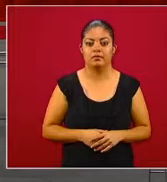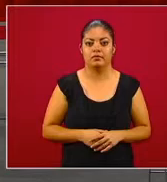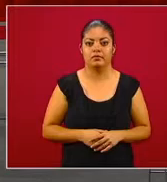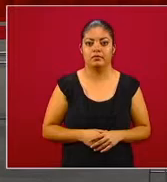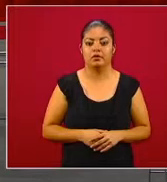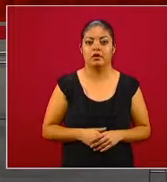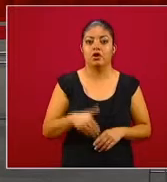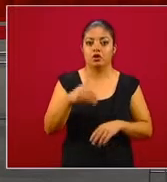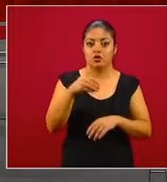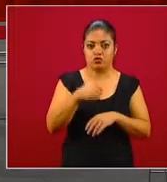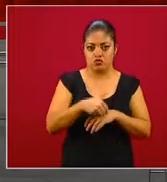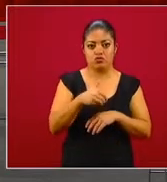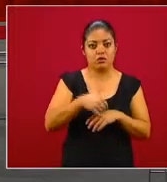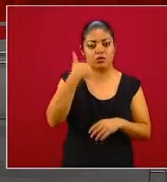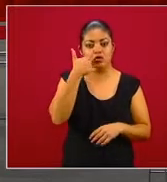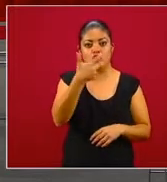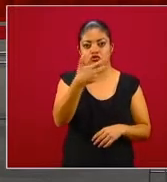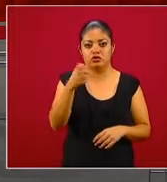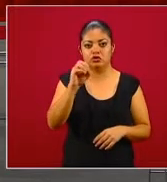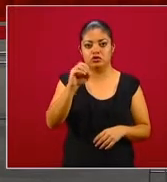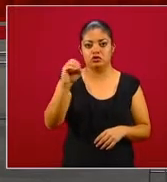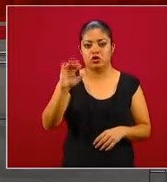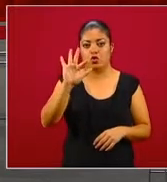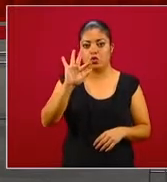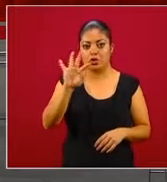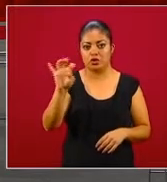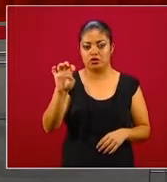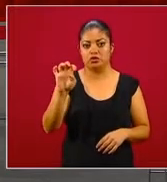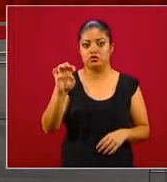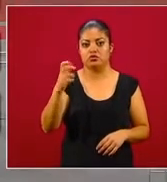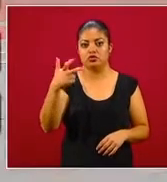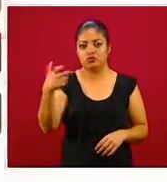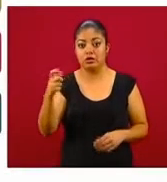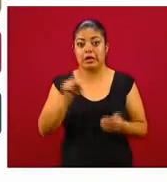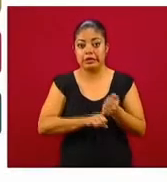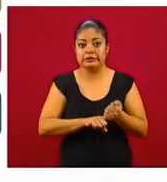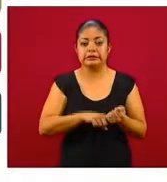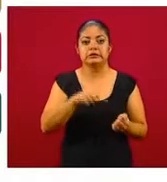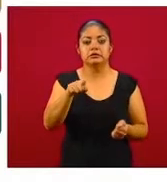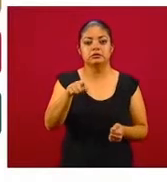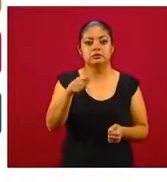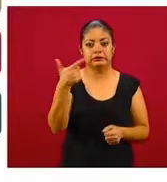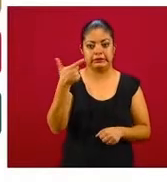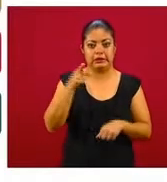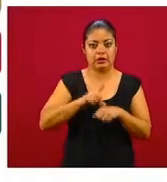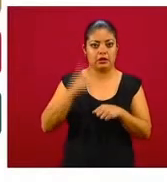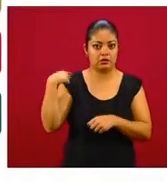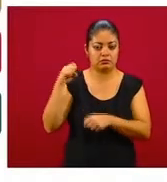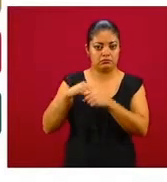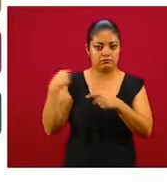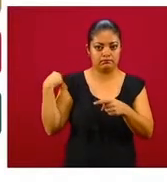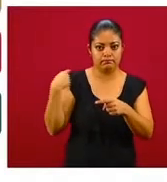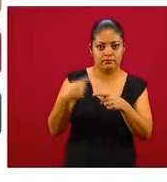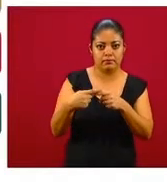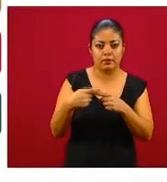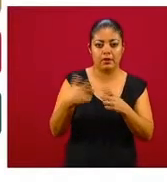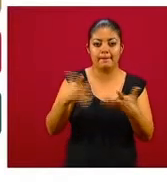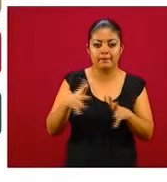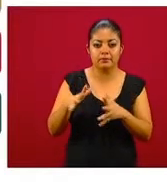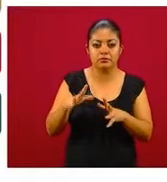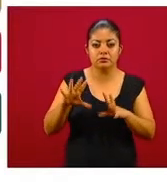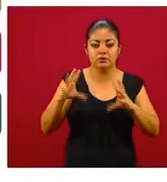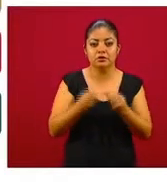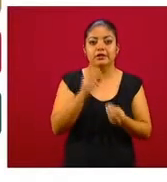El número 800 800 0044 800 0044 800 800. In the last ha couple of recibido days, we've o recibió received a un total total of